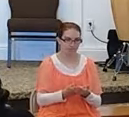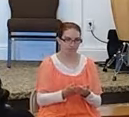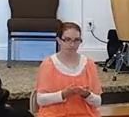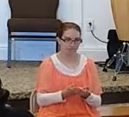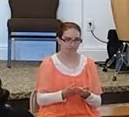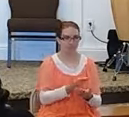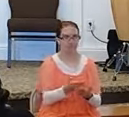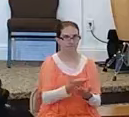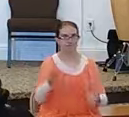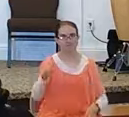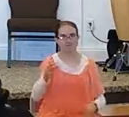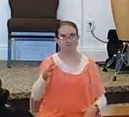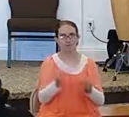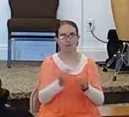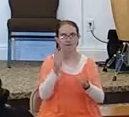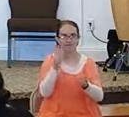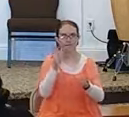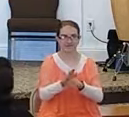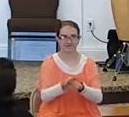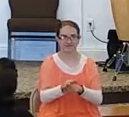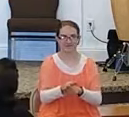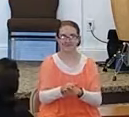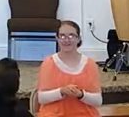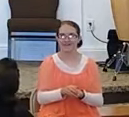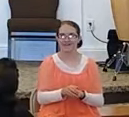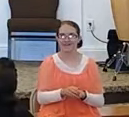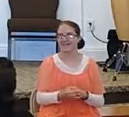that kind of more or less fits you guys.